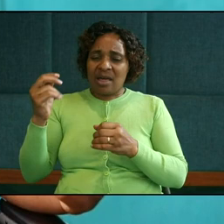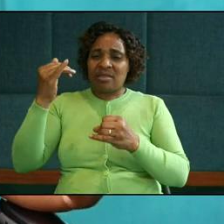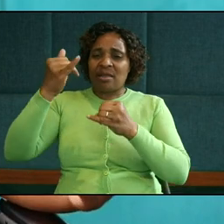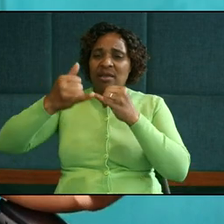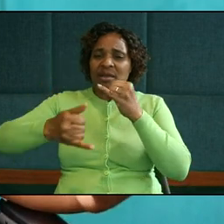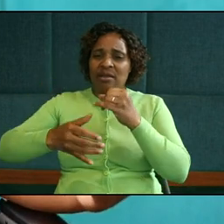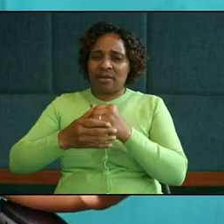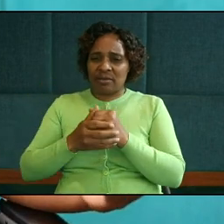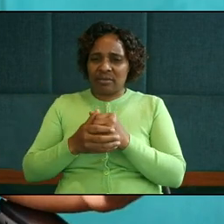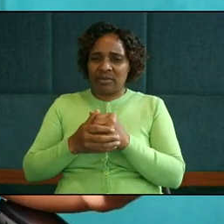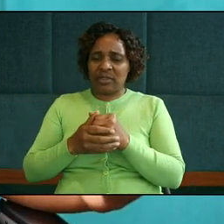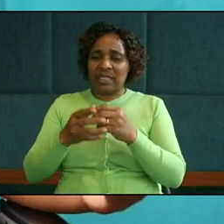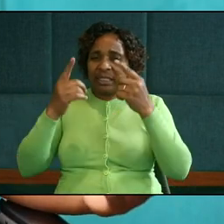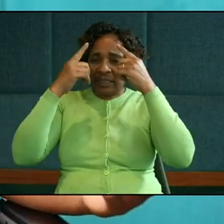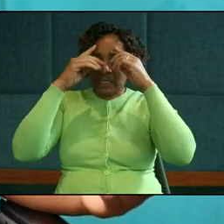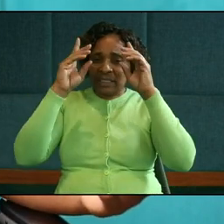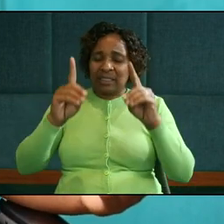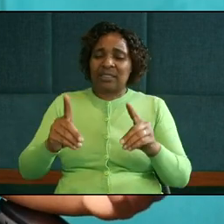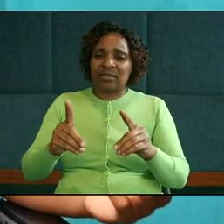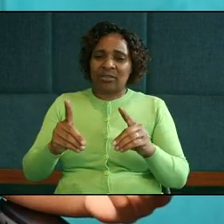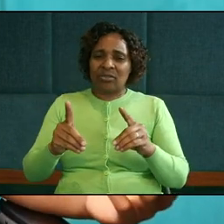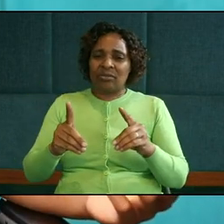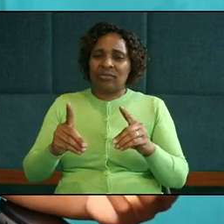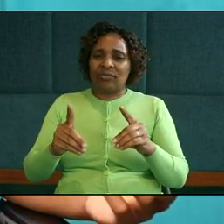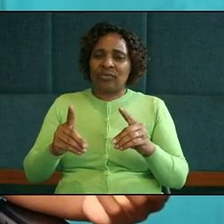end decided to